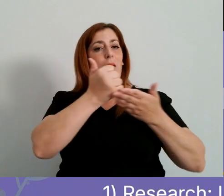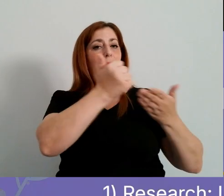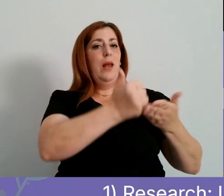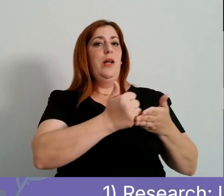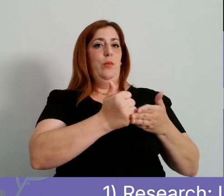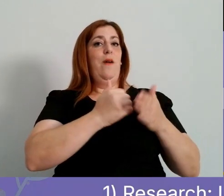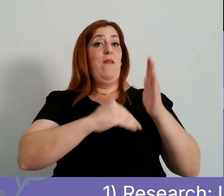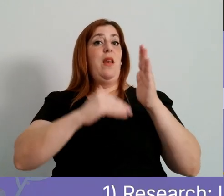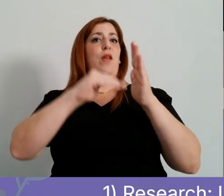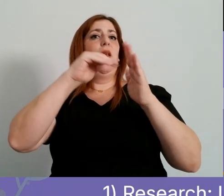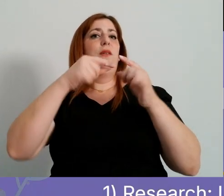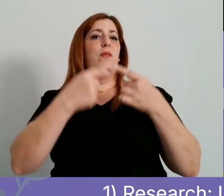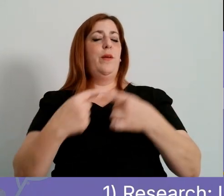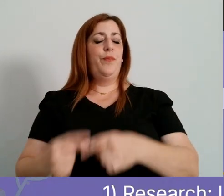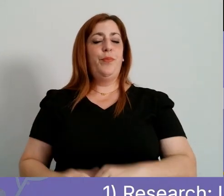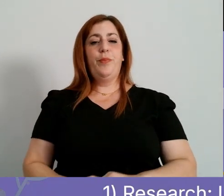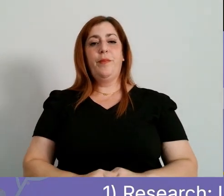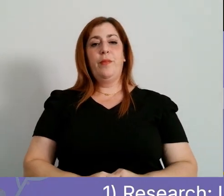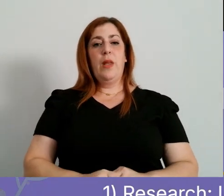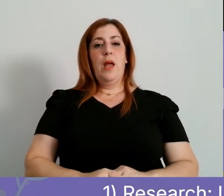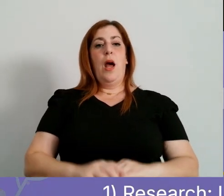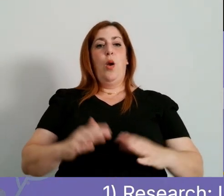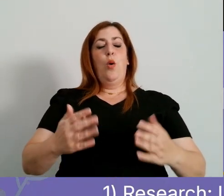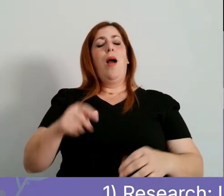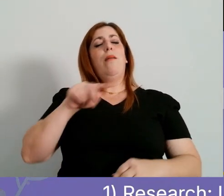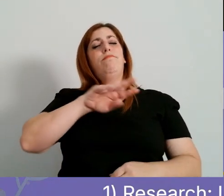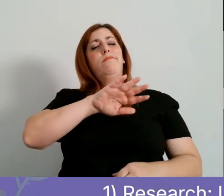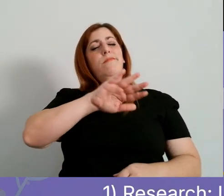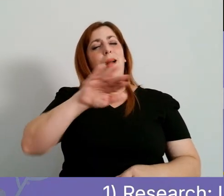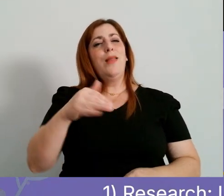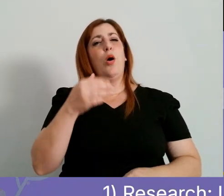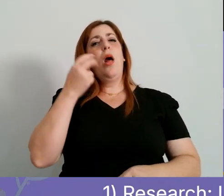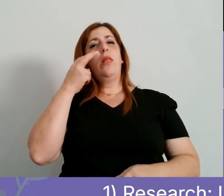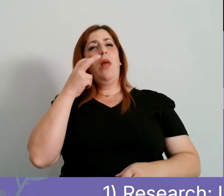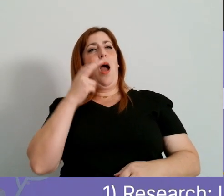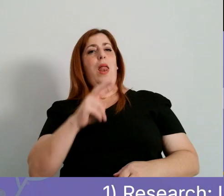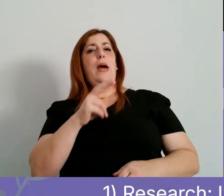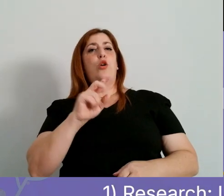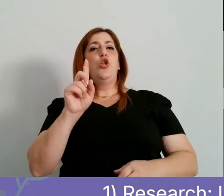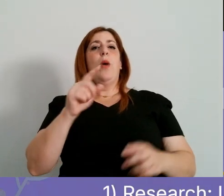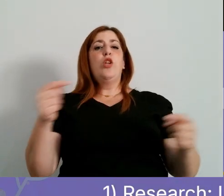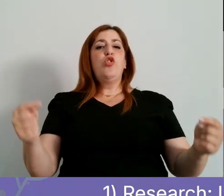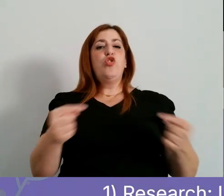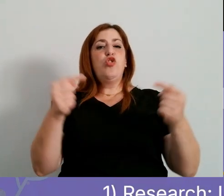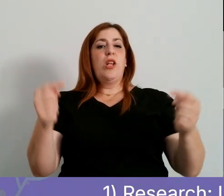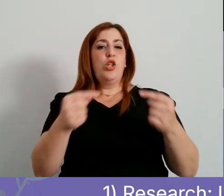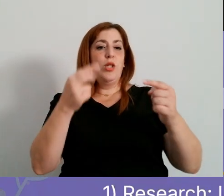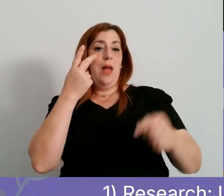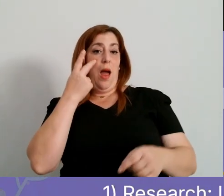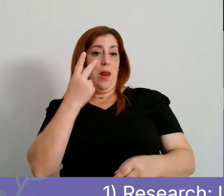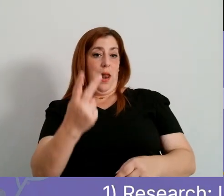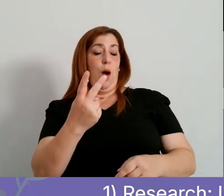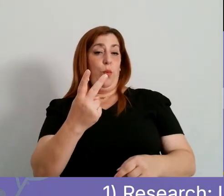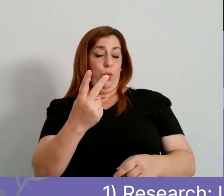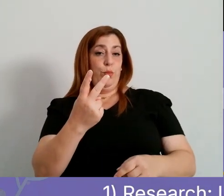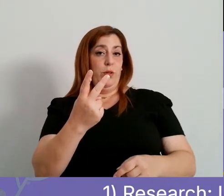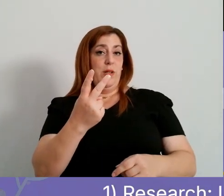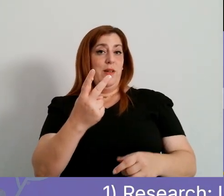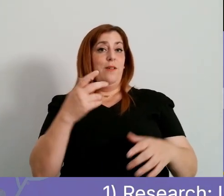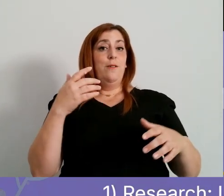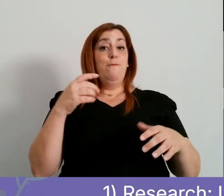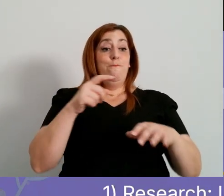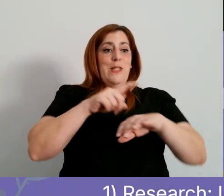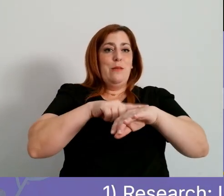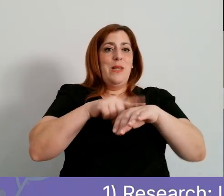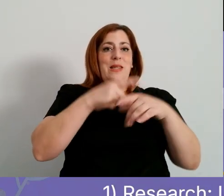So it was mostly about identifying barriers that autistic people face in different areas of life, and also how